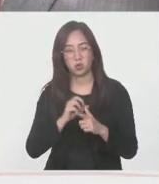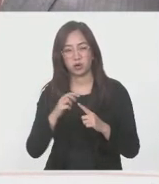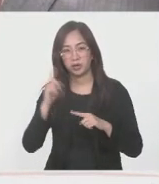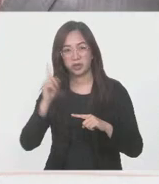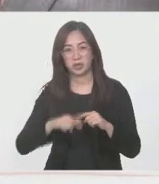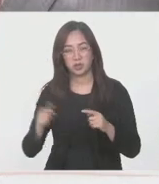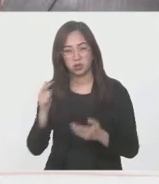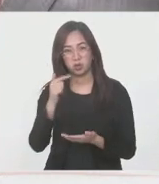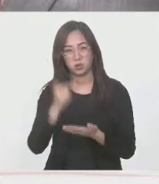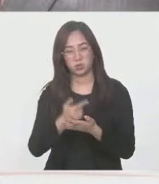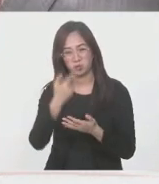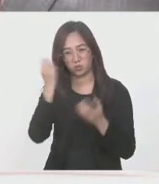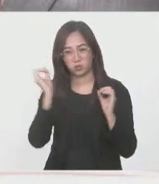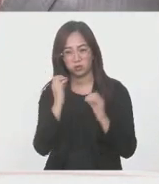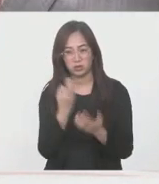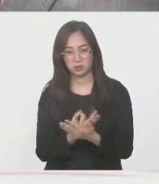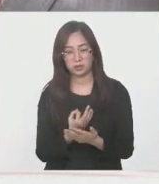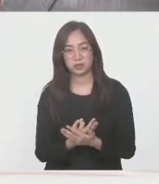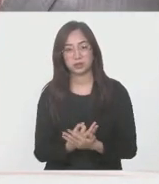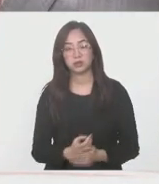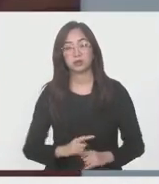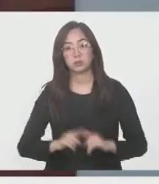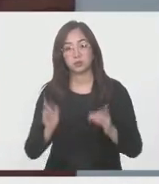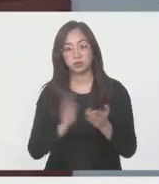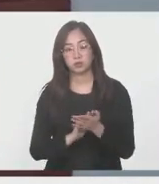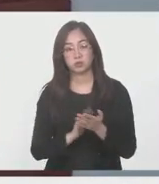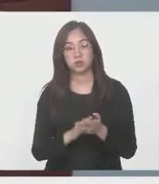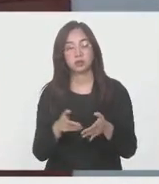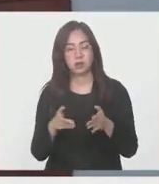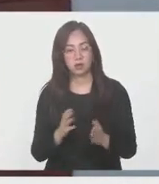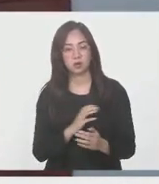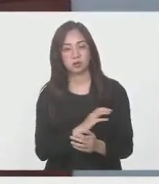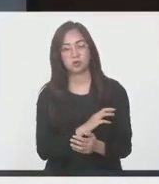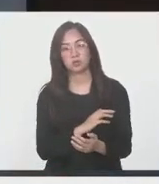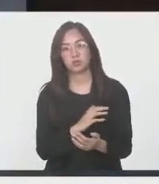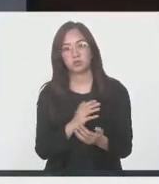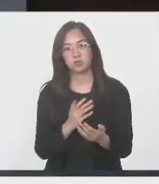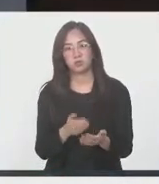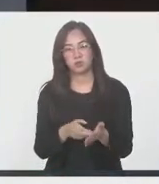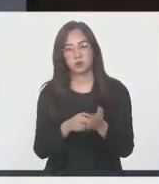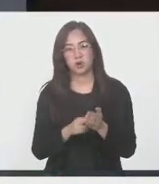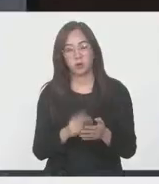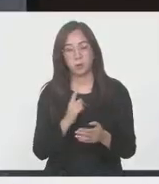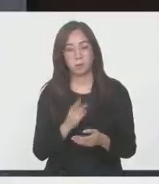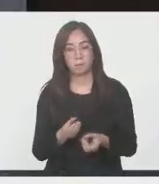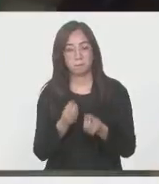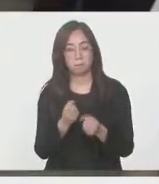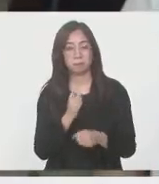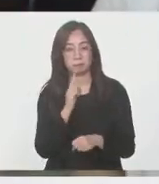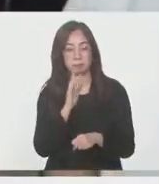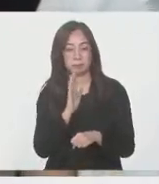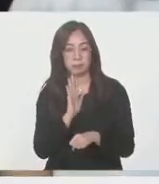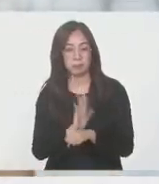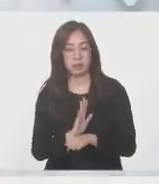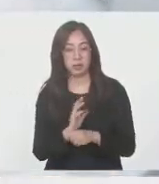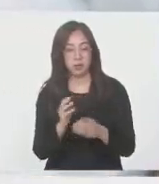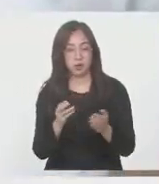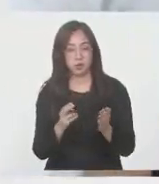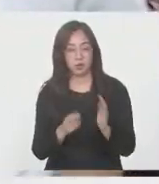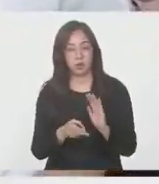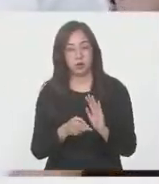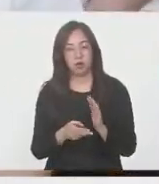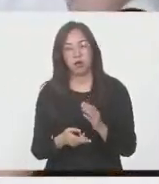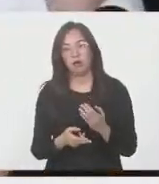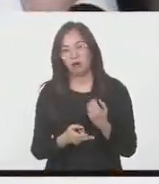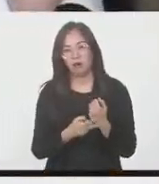because they have no funds. But the schools are authorized to require the submission of a promissory note, withhold records and credentials